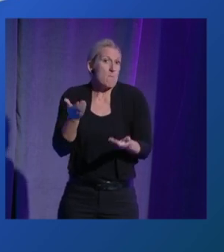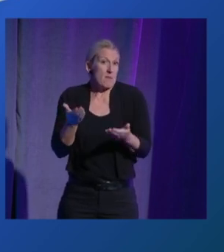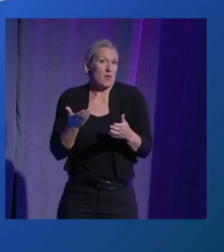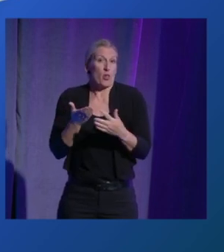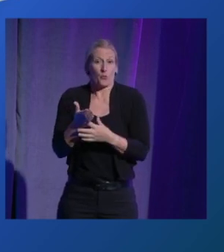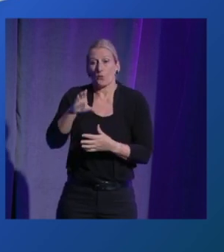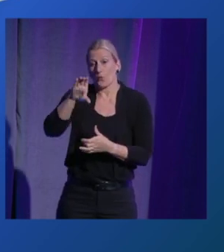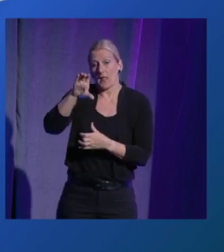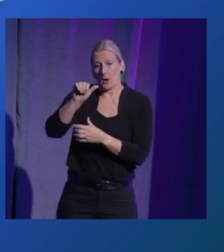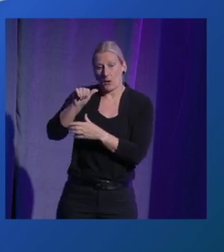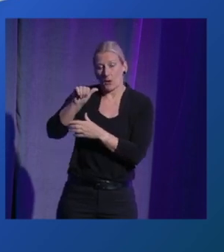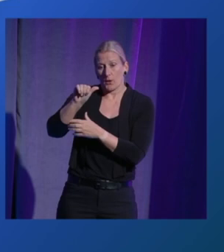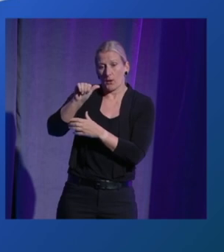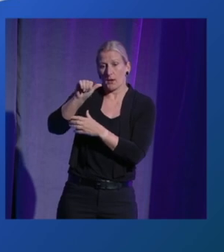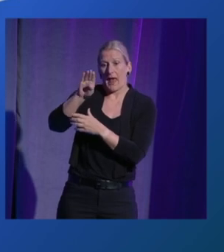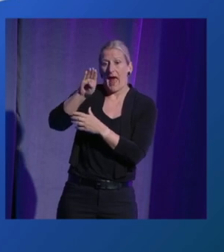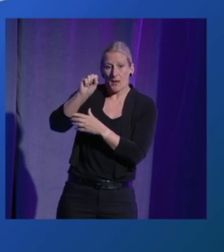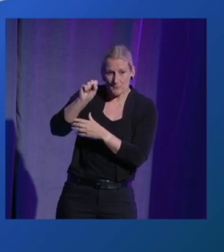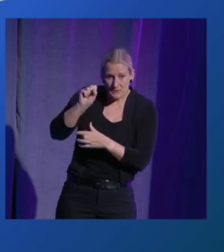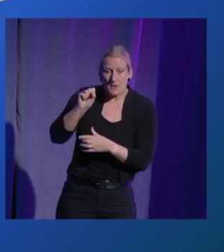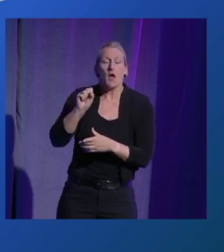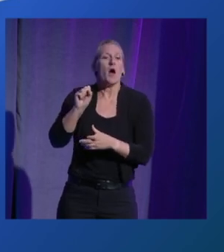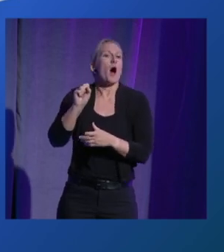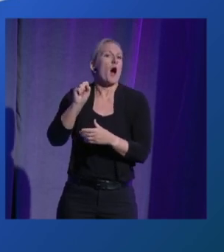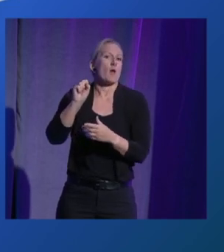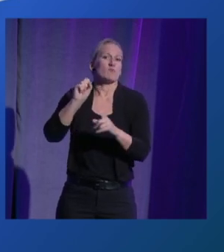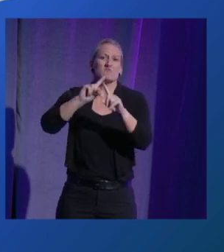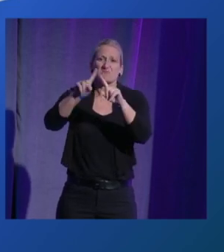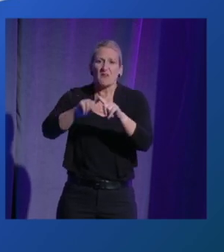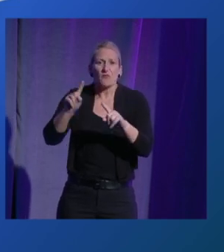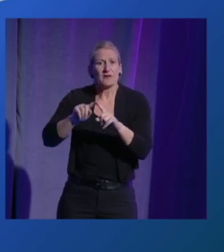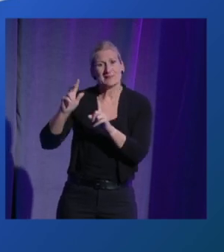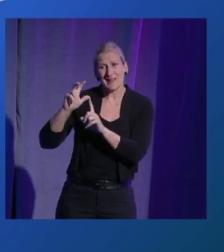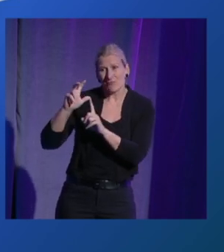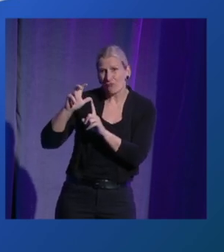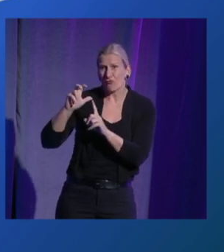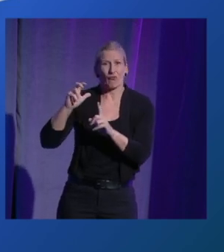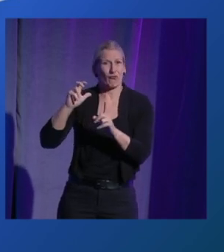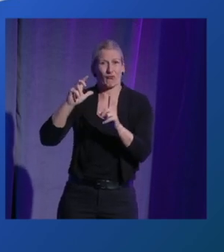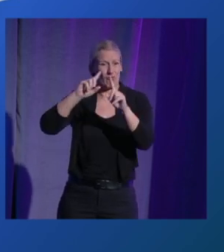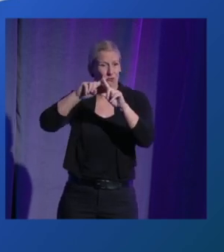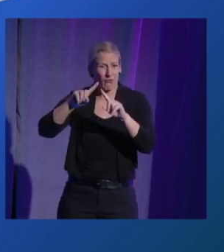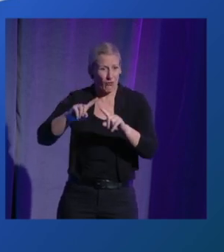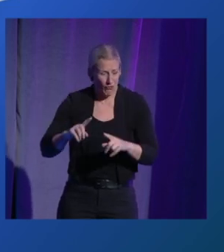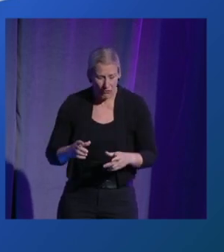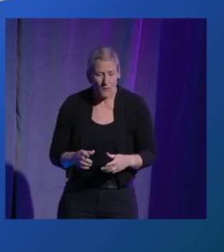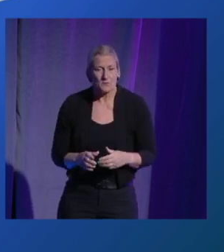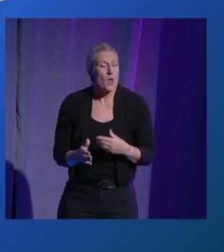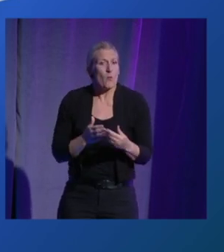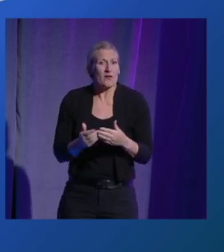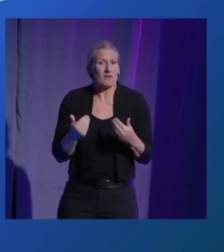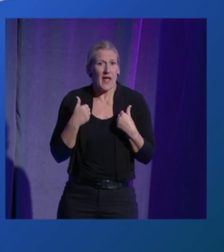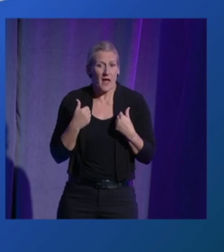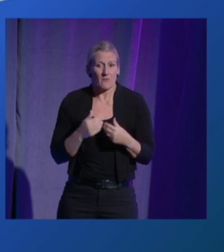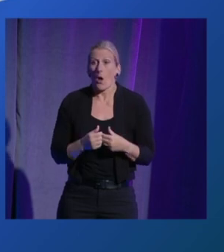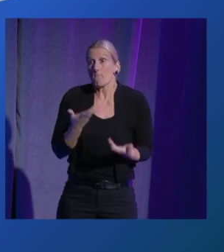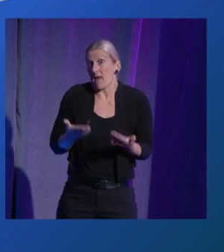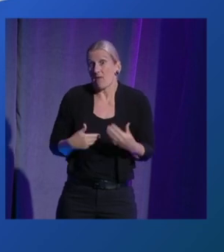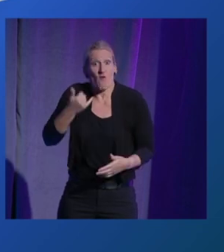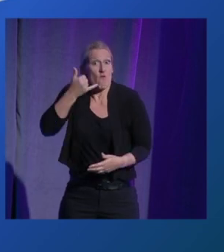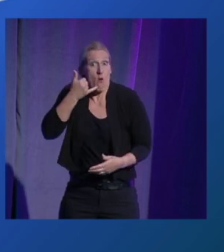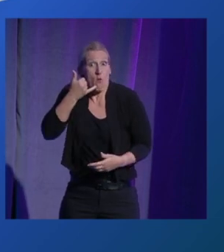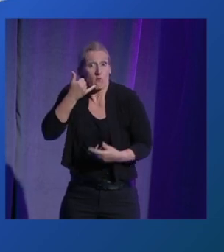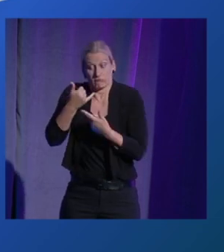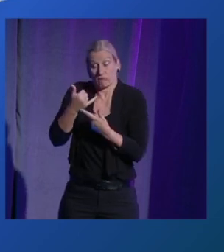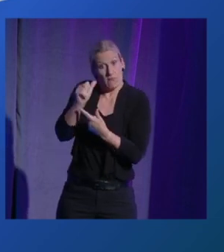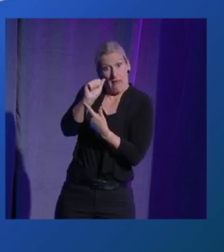cabs on equipment sensors so farmers have it or um anything a phone on their app for field Health